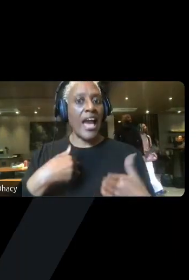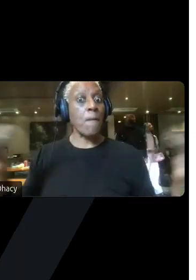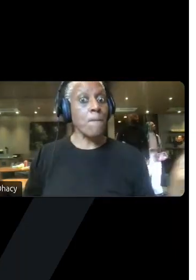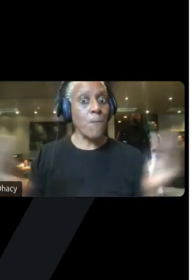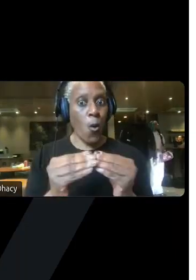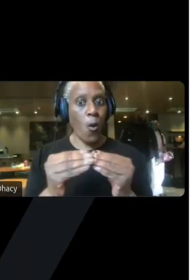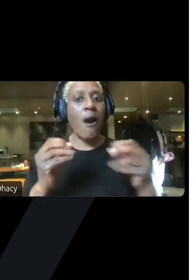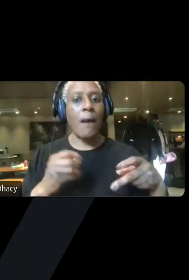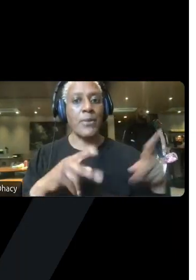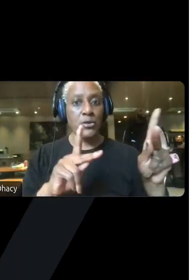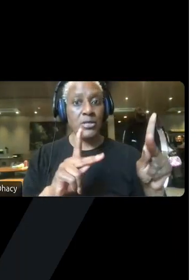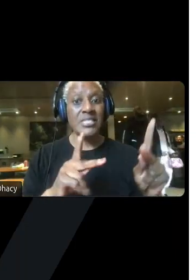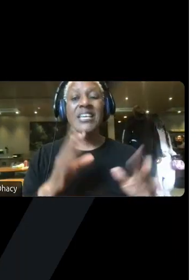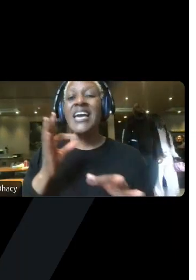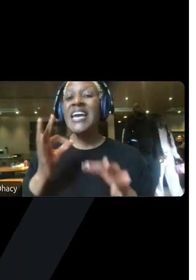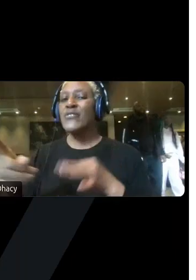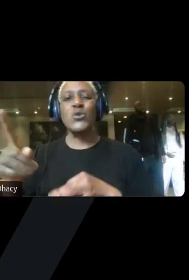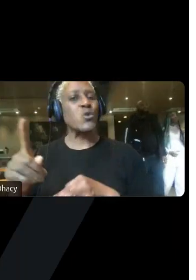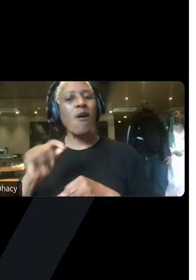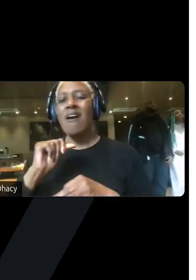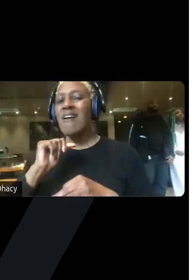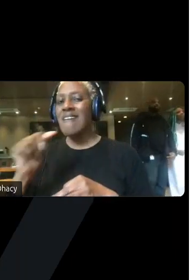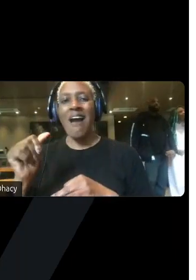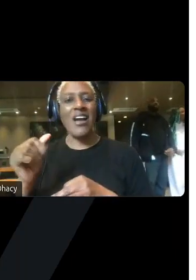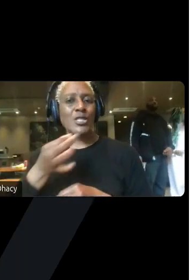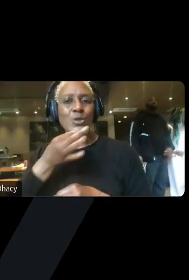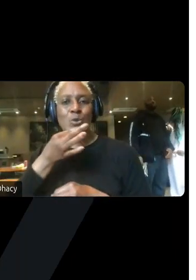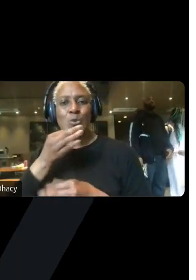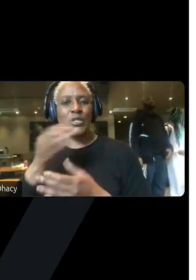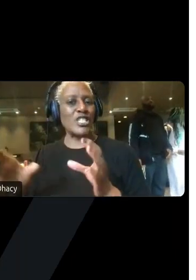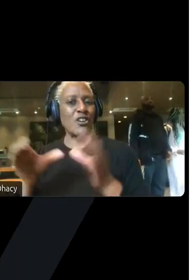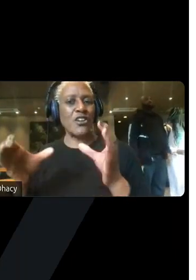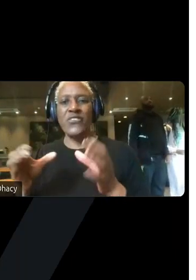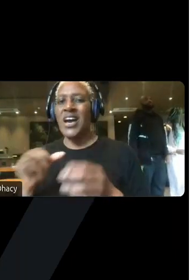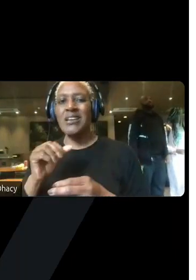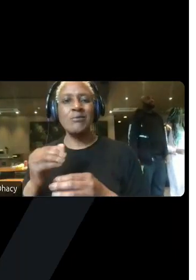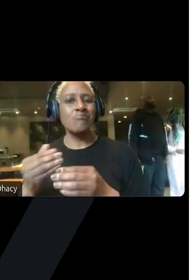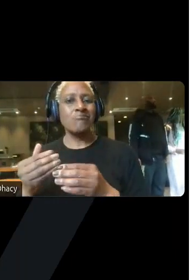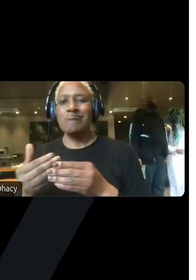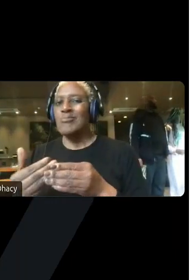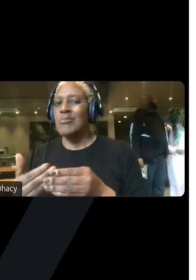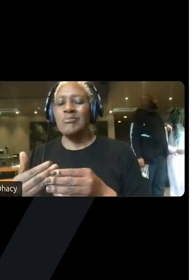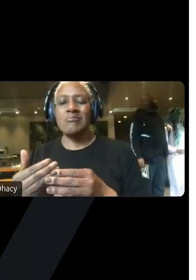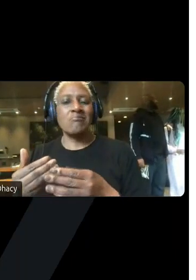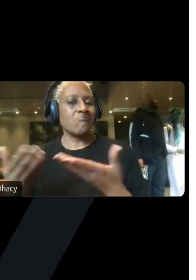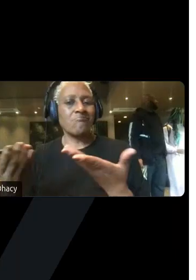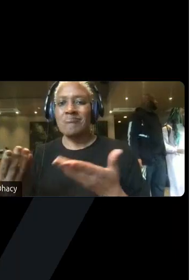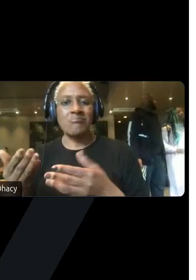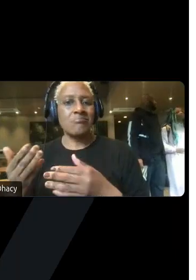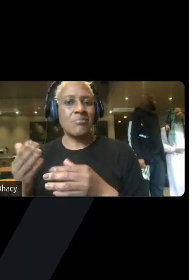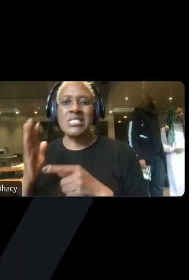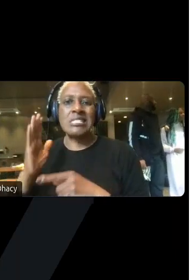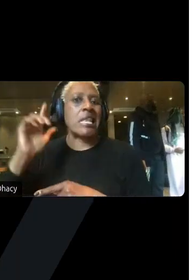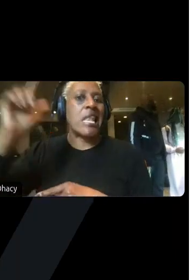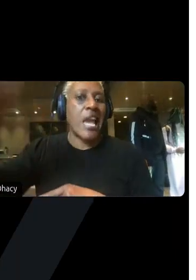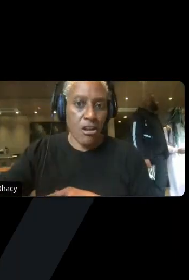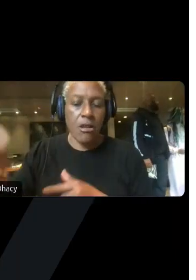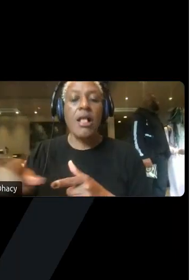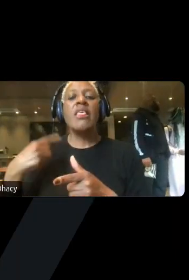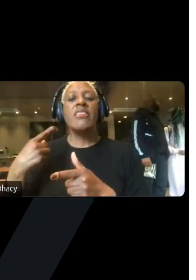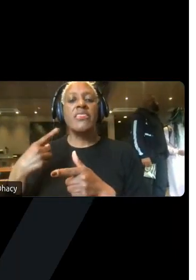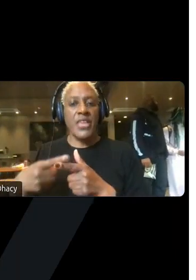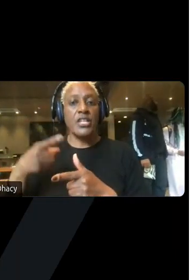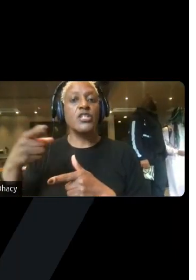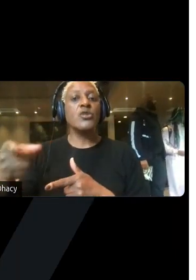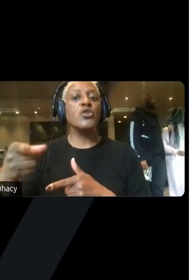not be certified by September of this year and are interested in teaching early childhood, we recommend that you complete